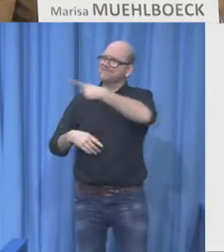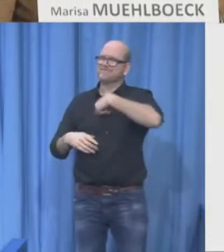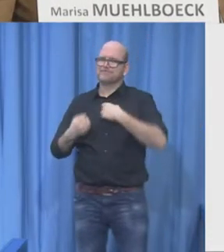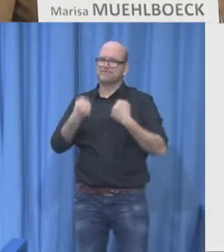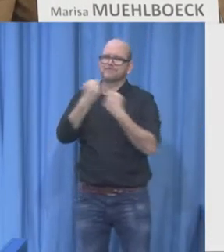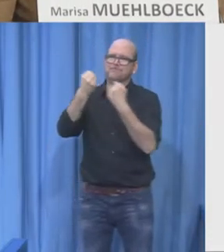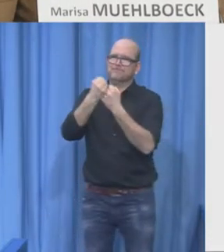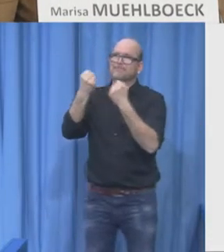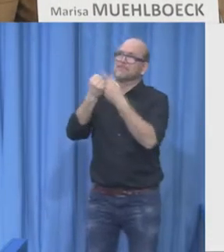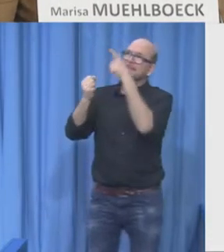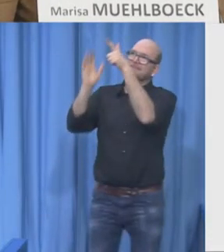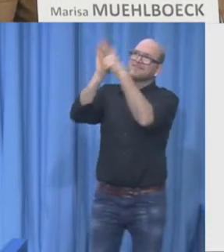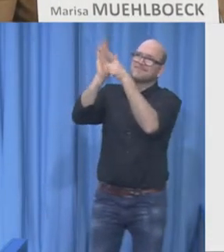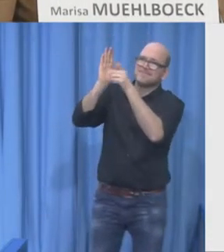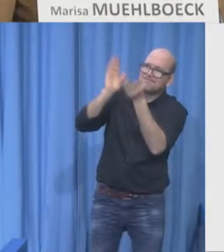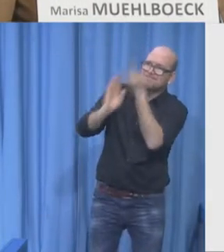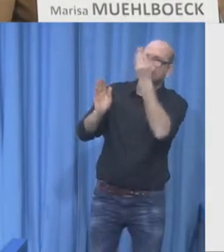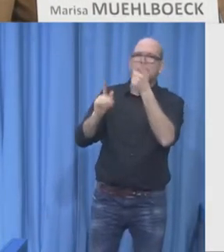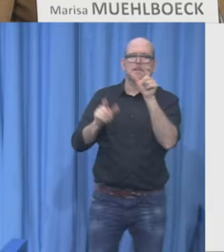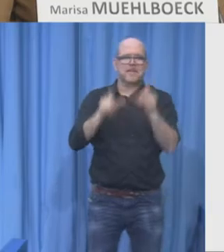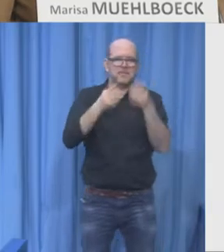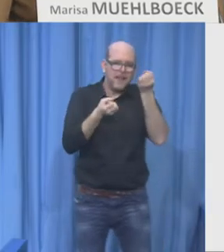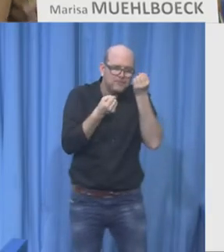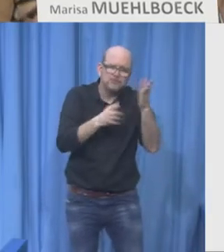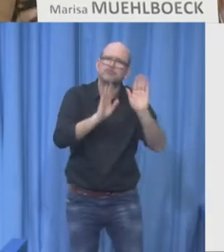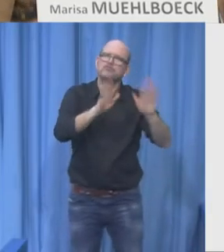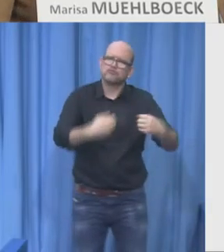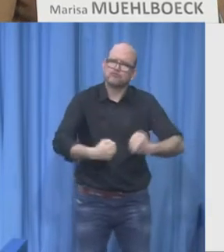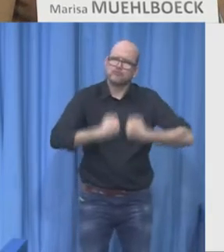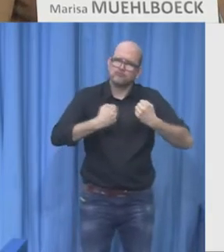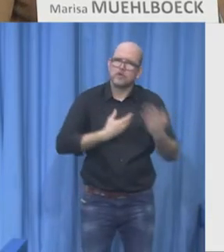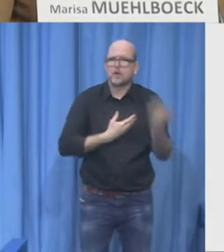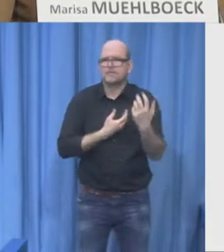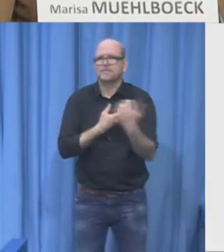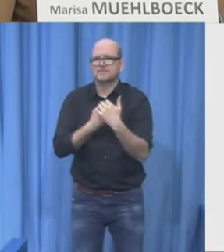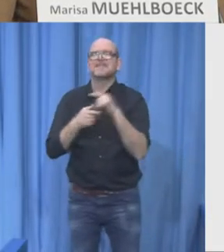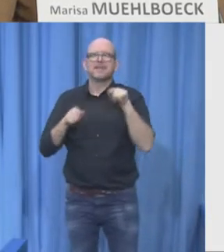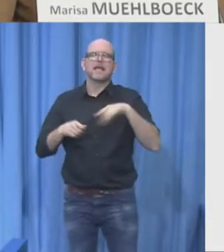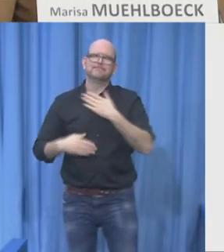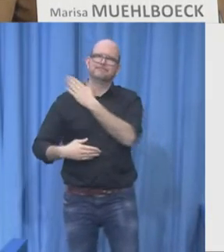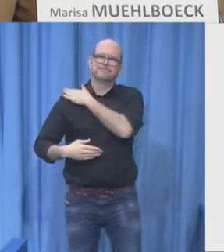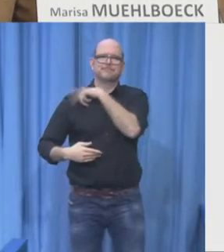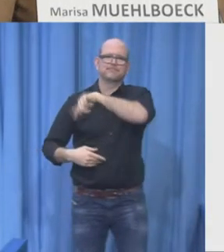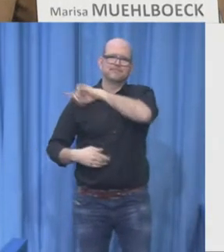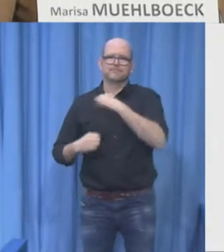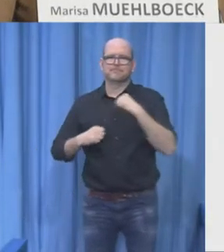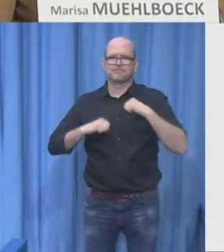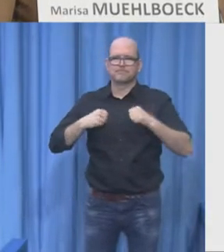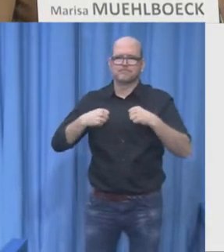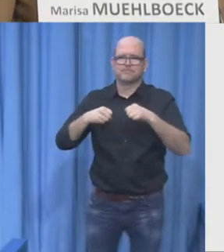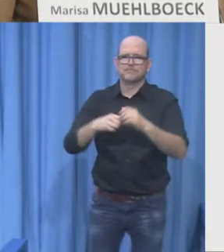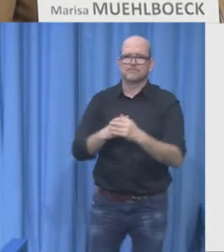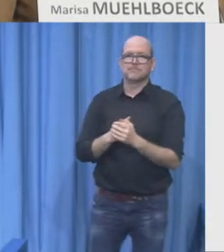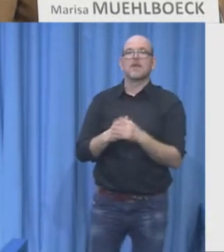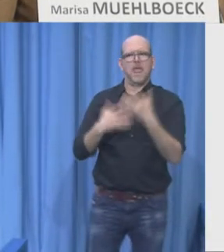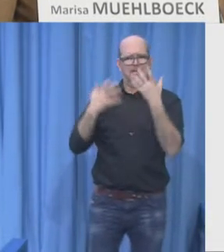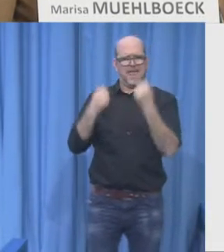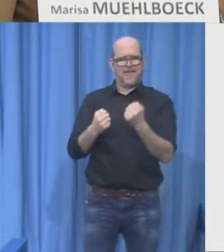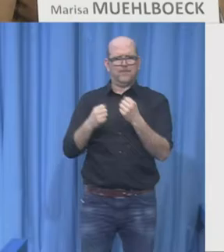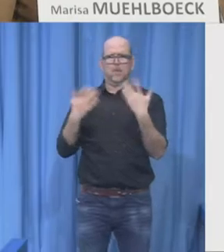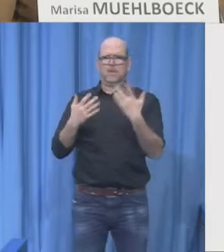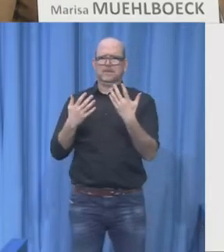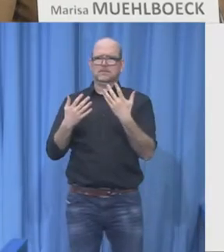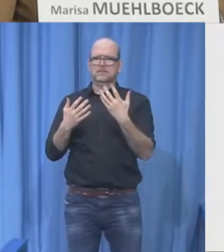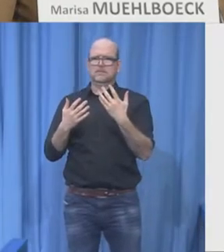ideal positioning, progress, and channels within the given system, which leaves no one behind. Another challenge